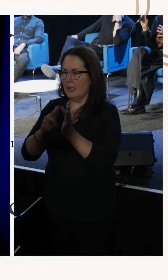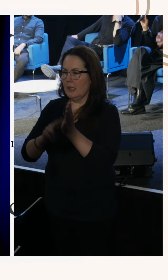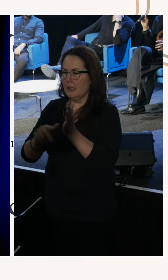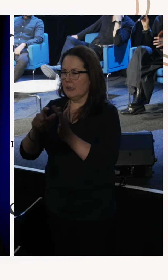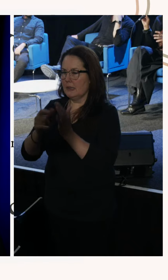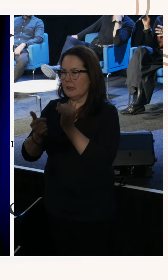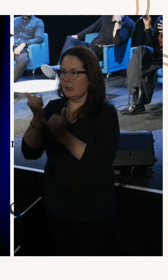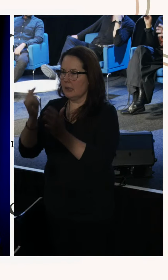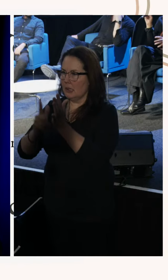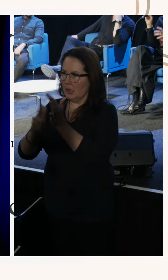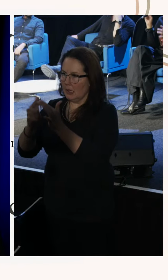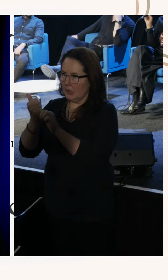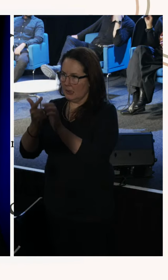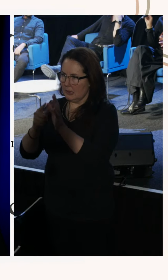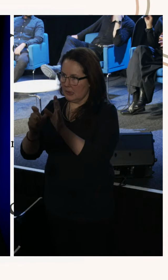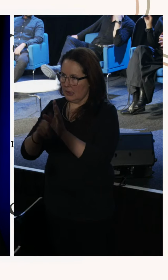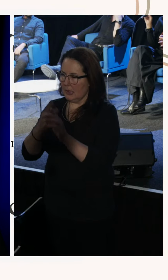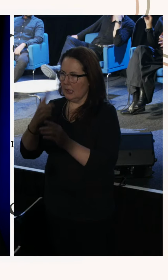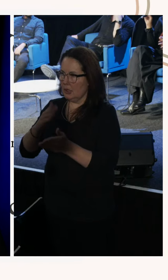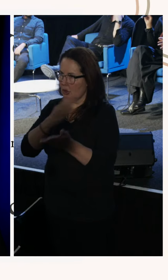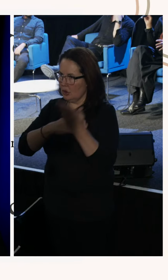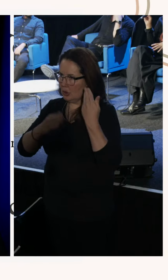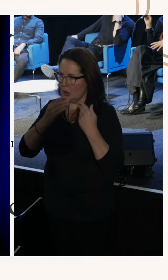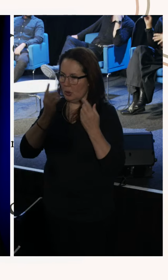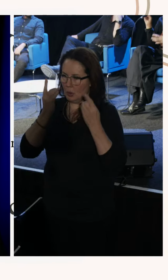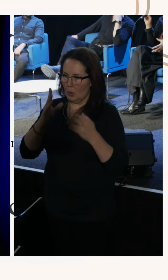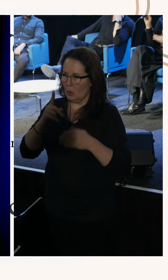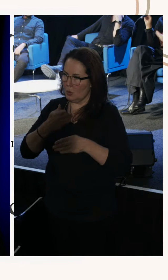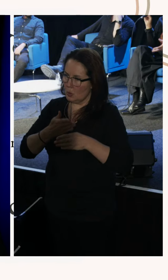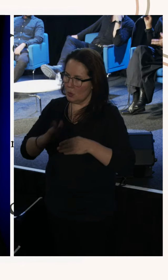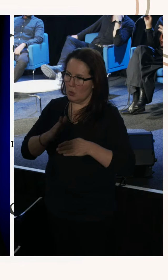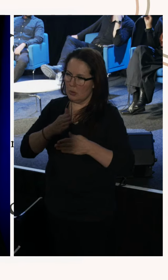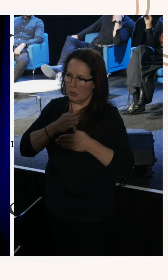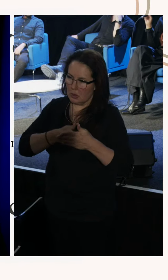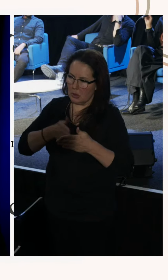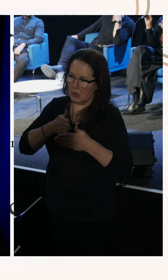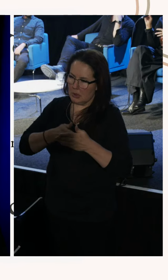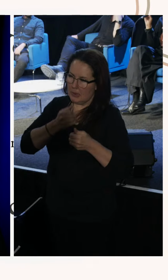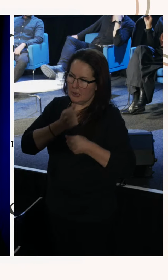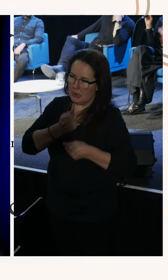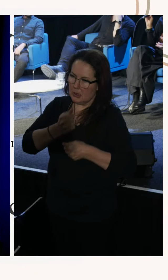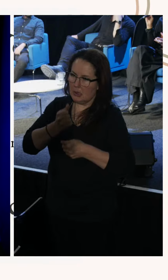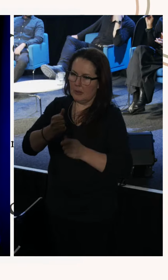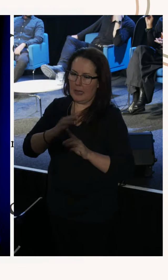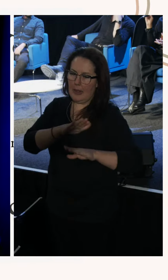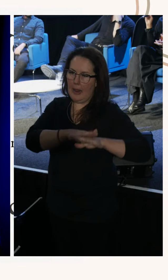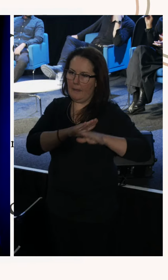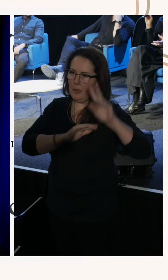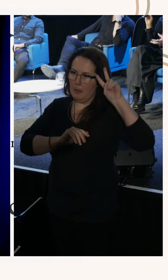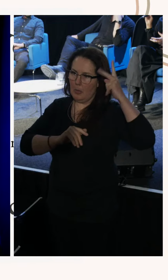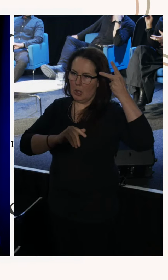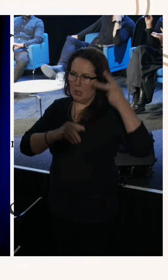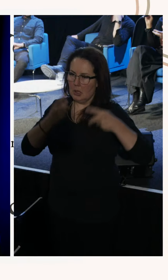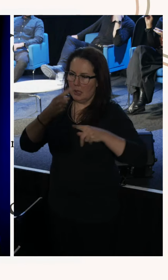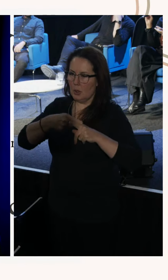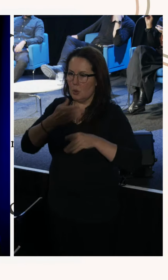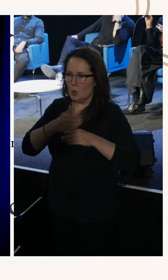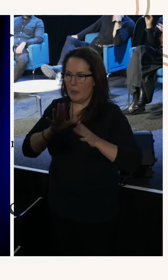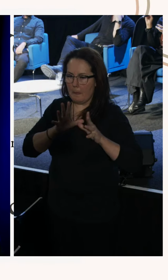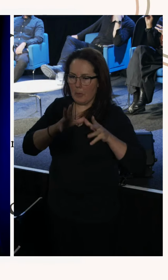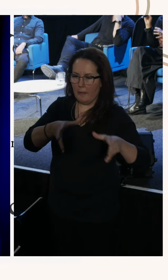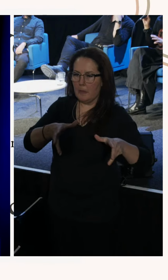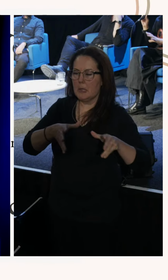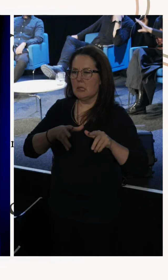pivoted towards new struggles on the left, or rather old reoccurring movements and currents on the left. And